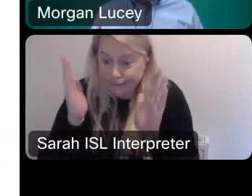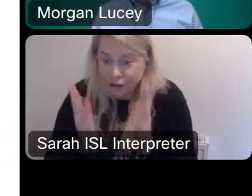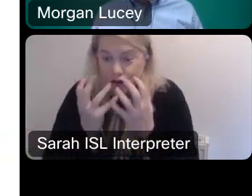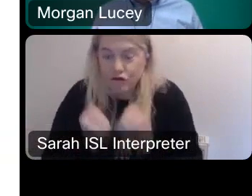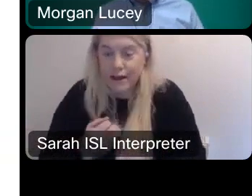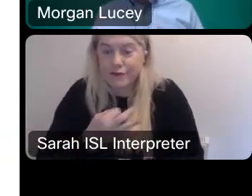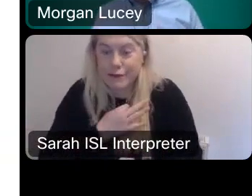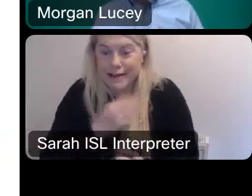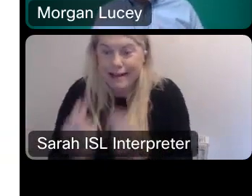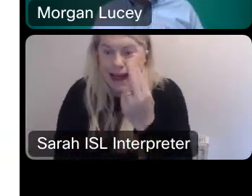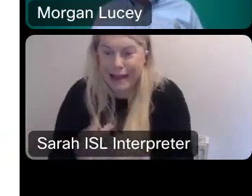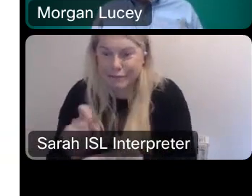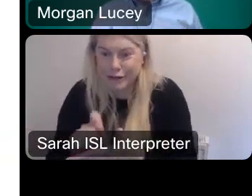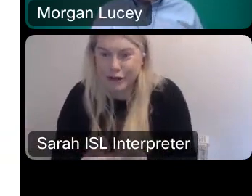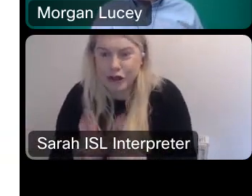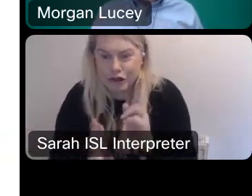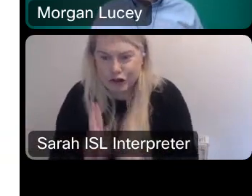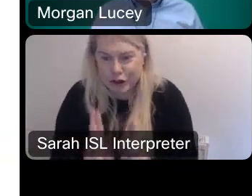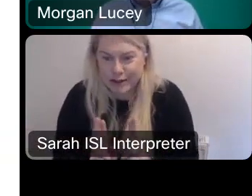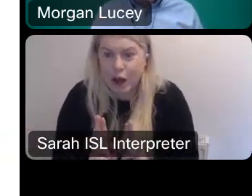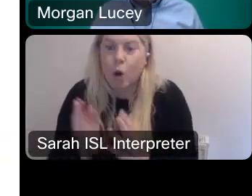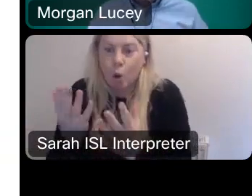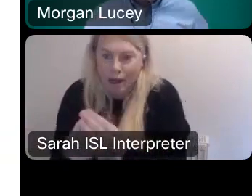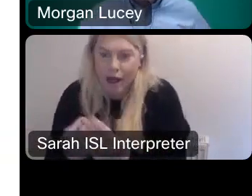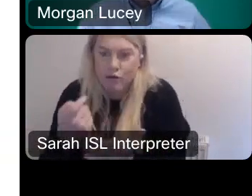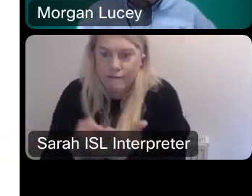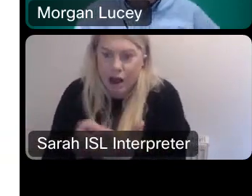assessment piece or be doing it in conjunction with the referral.